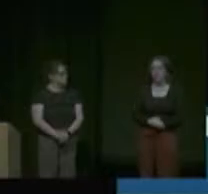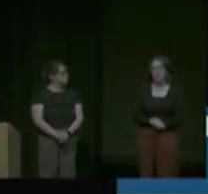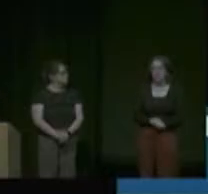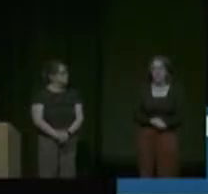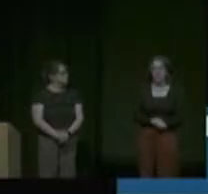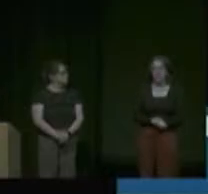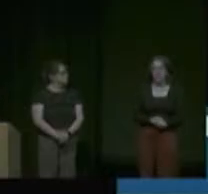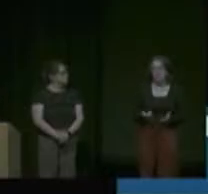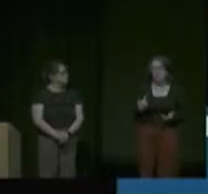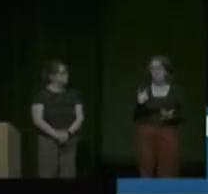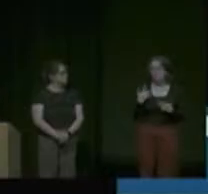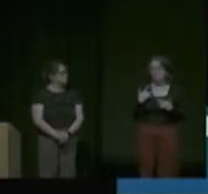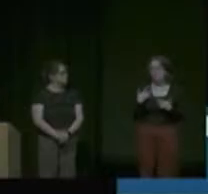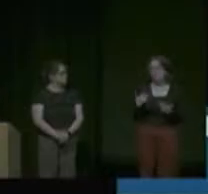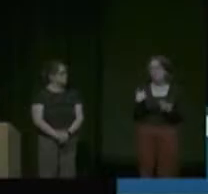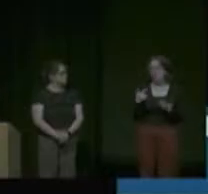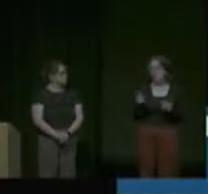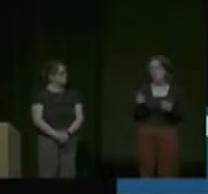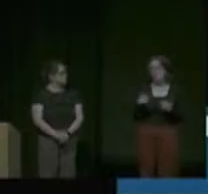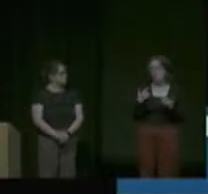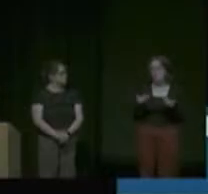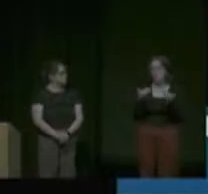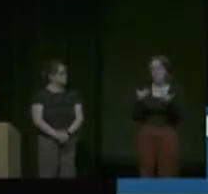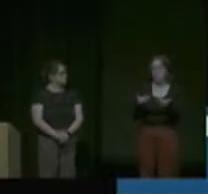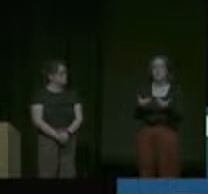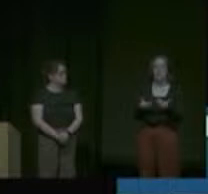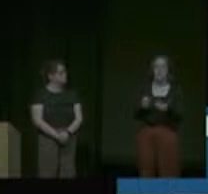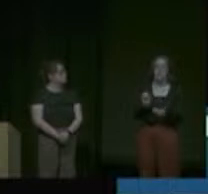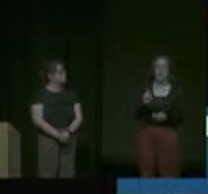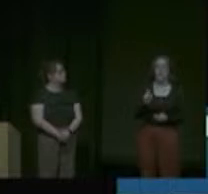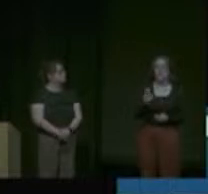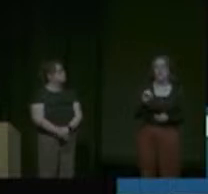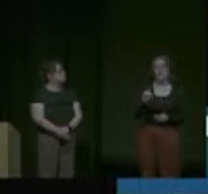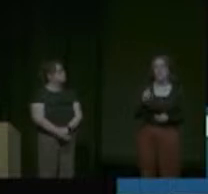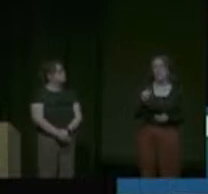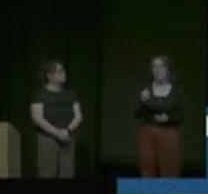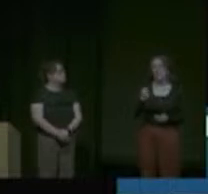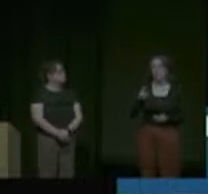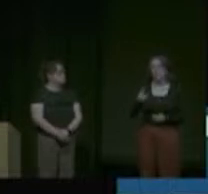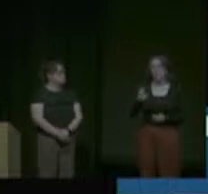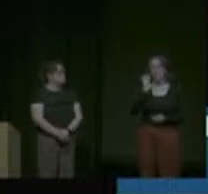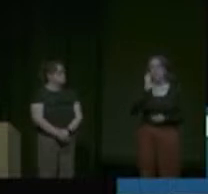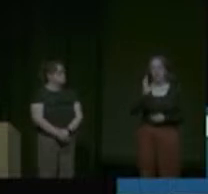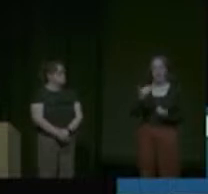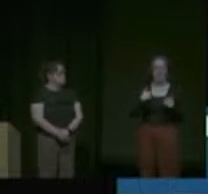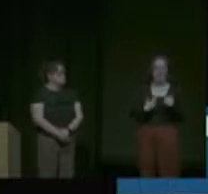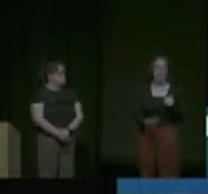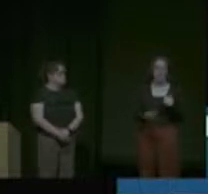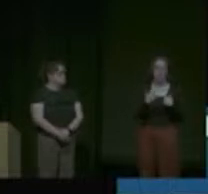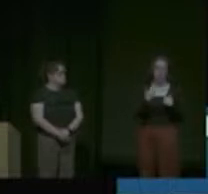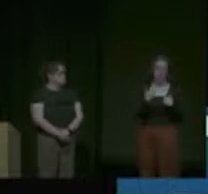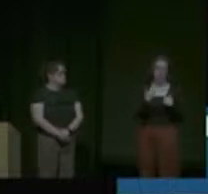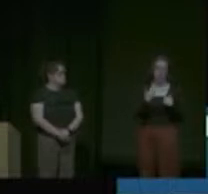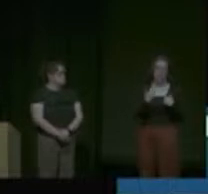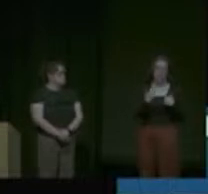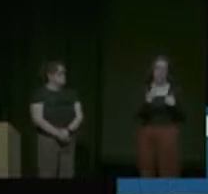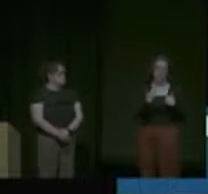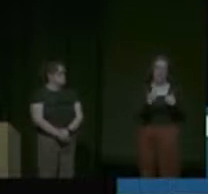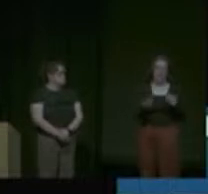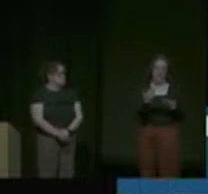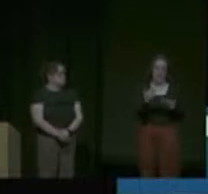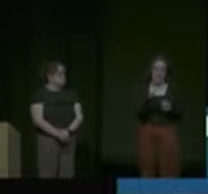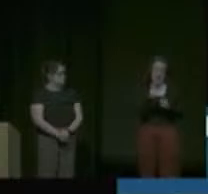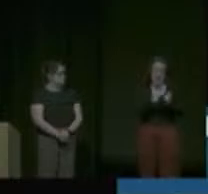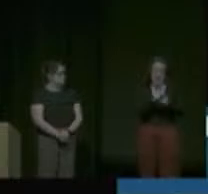as we would do it. So this is the excavator. We're going to have 3 of these out there, as I mentioned. It may not look exactly